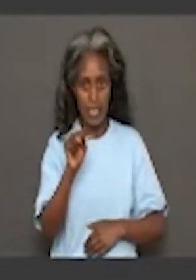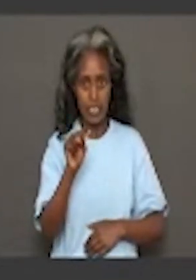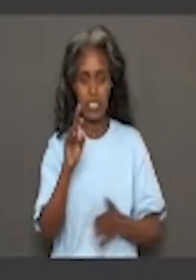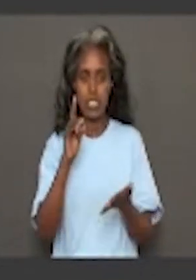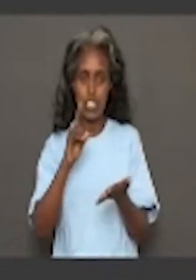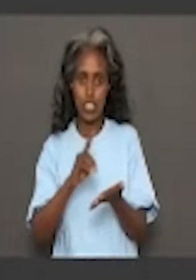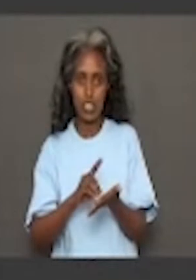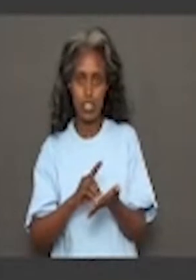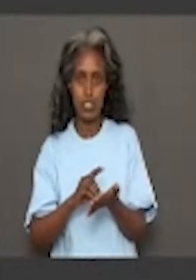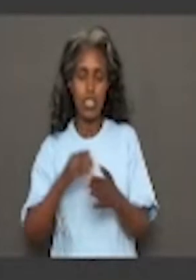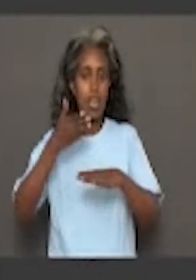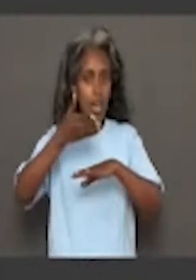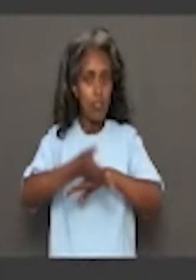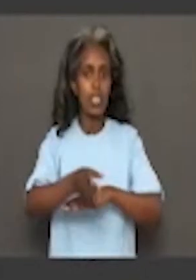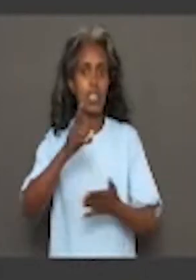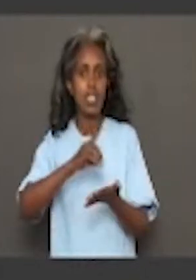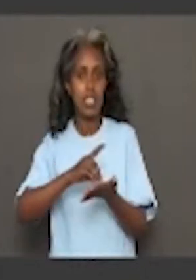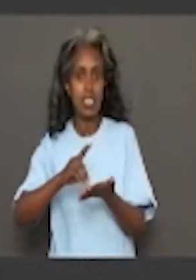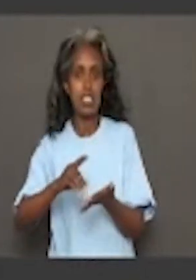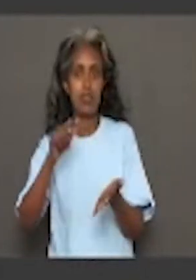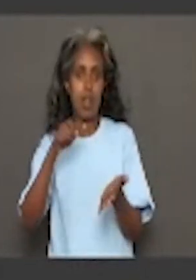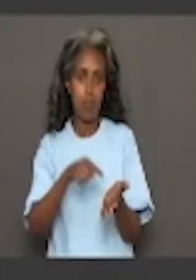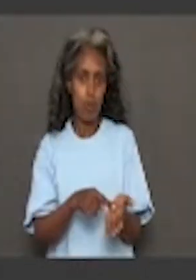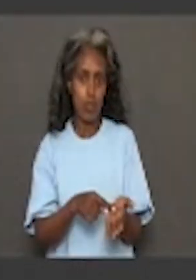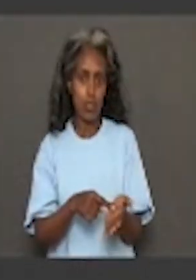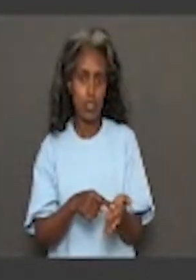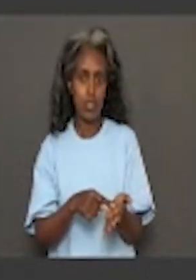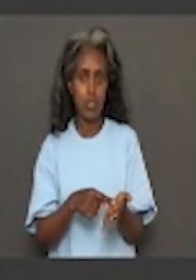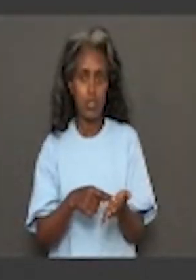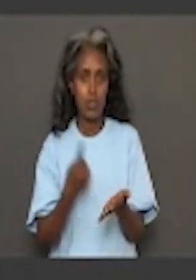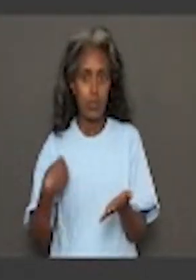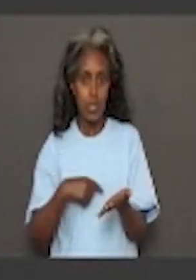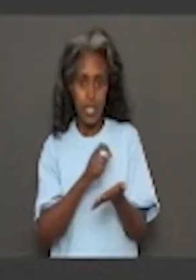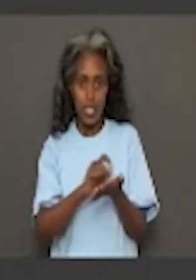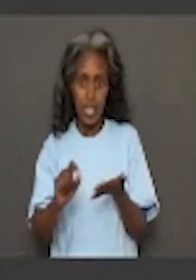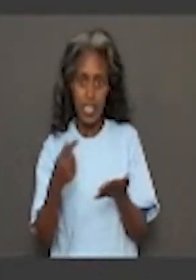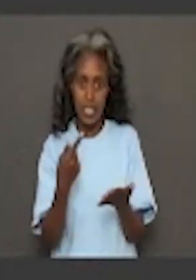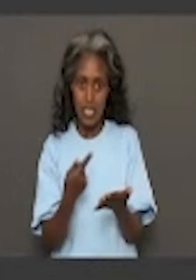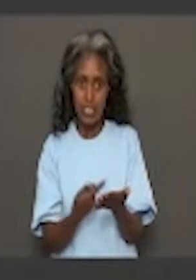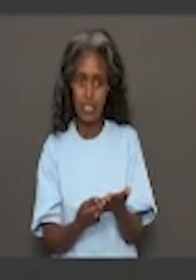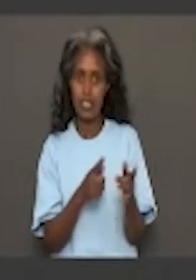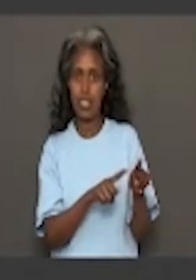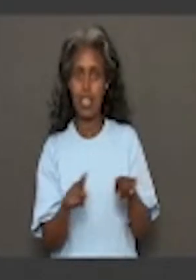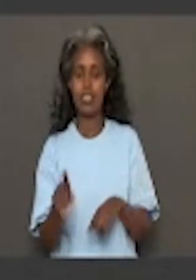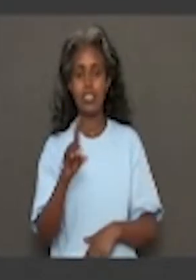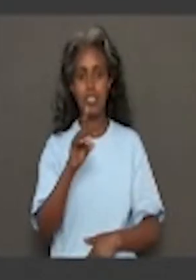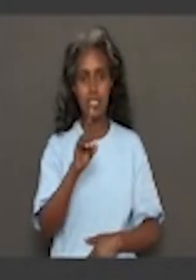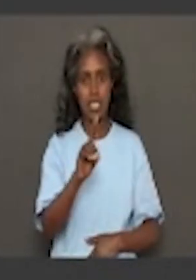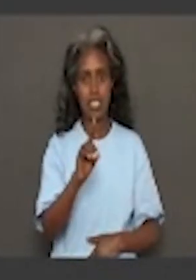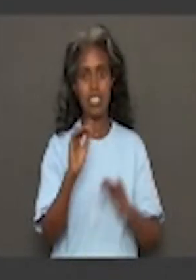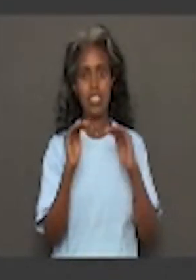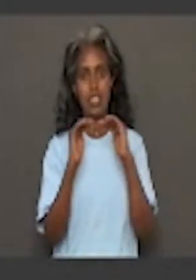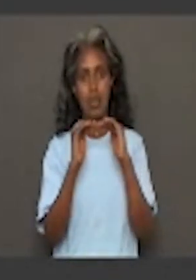digits after a decimal point, then we write this as